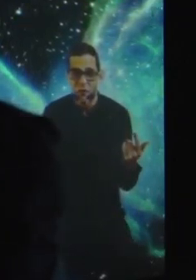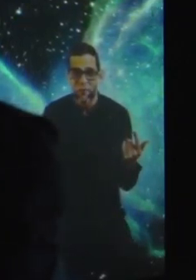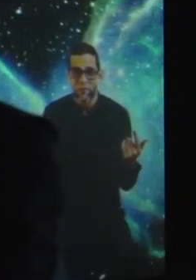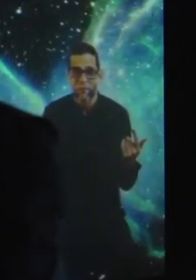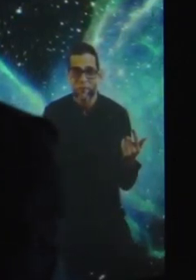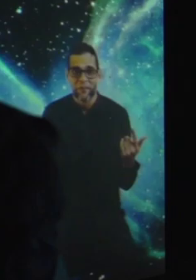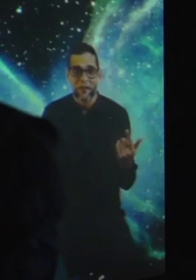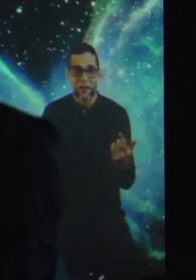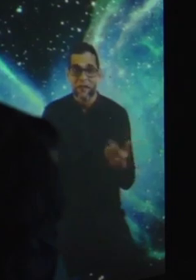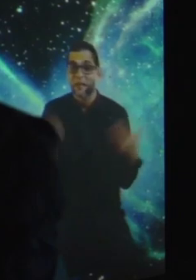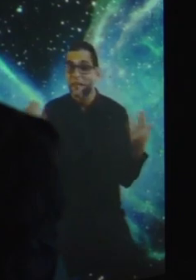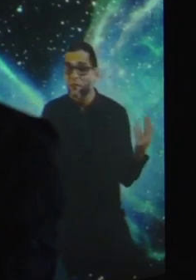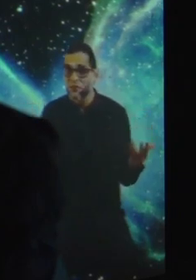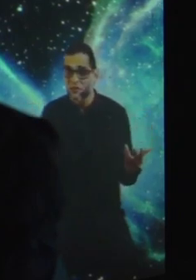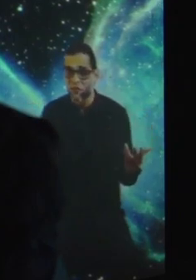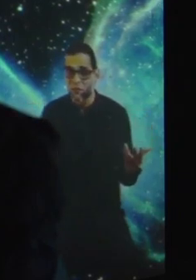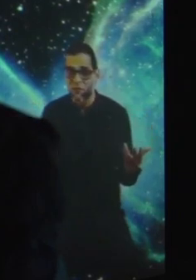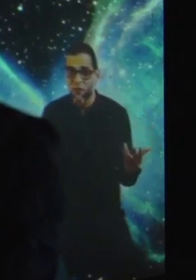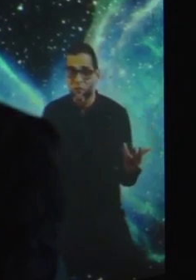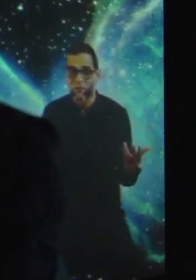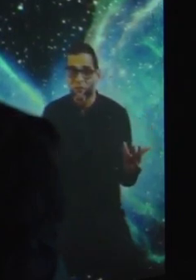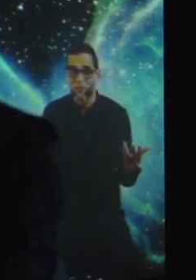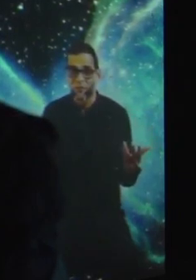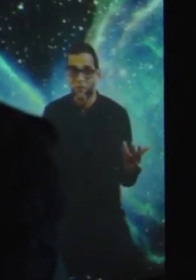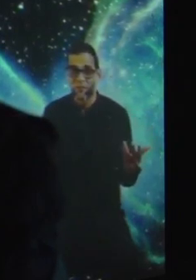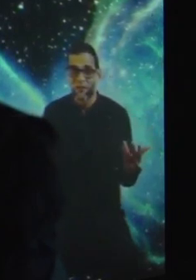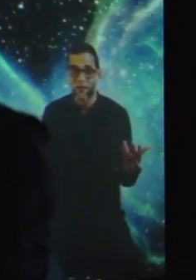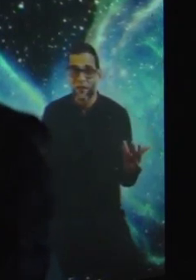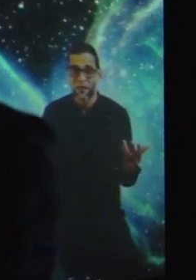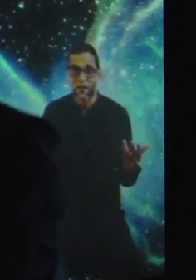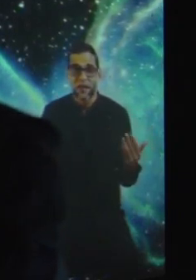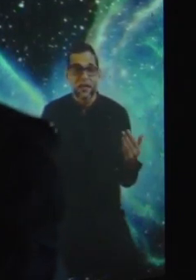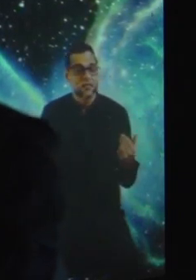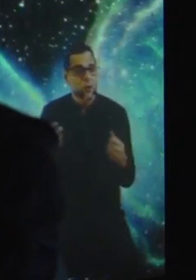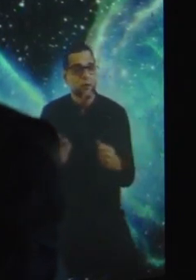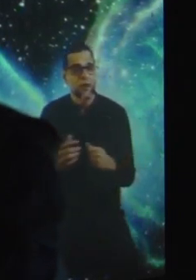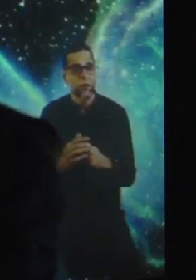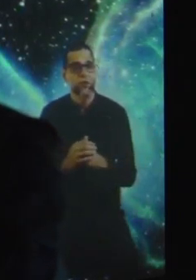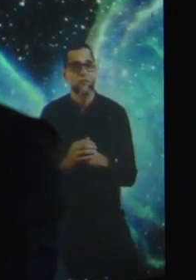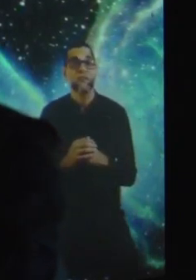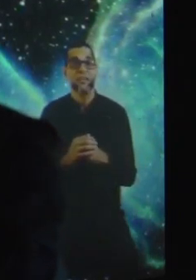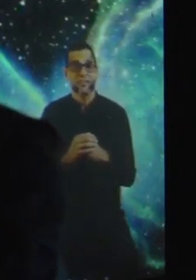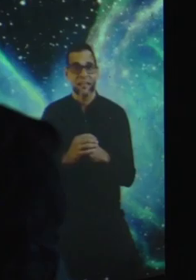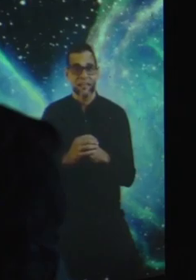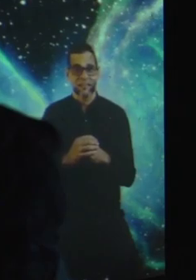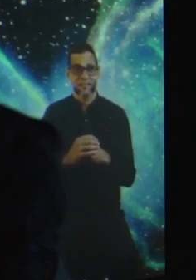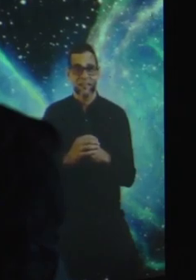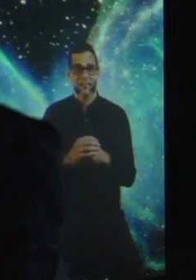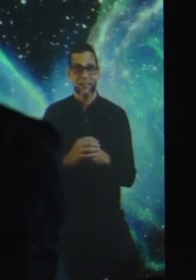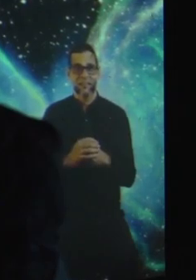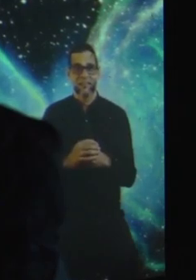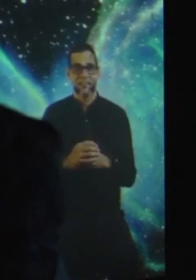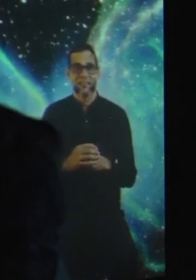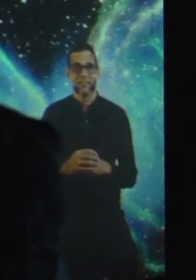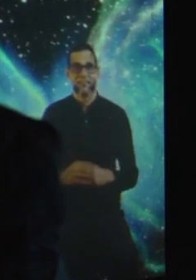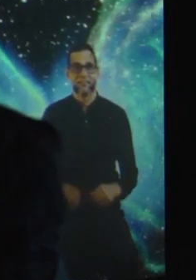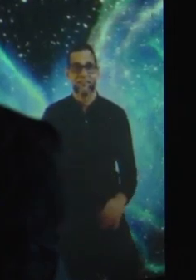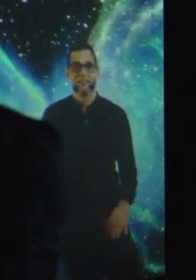hope? Is making music a form of hope? Yes. Is hope another word for healing?